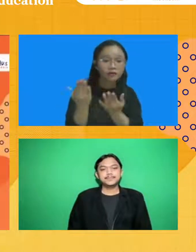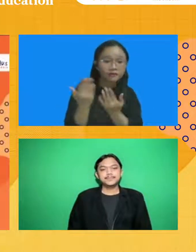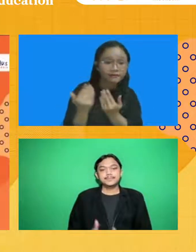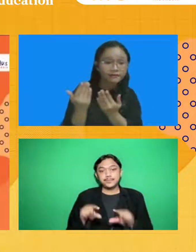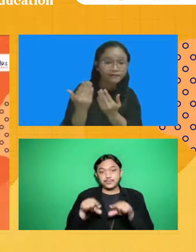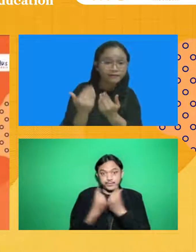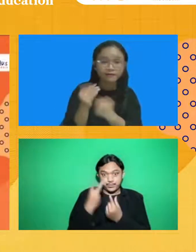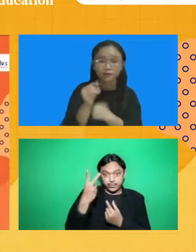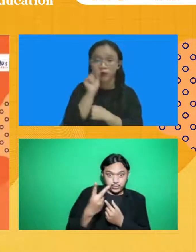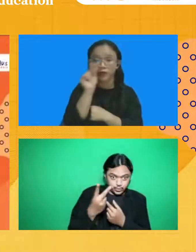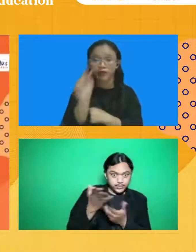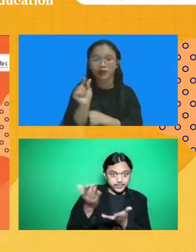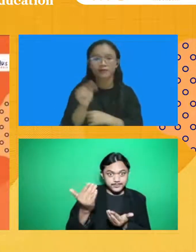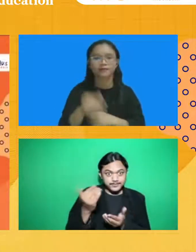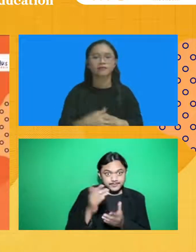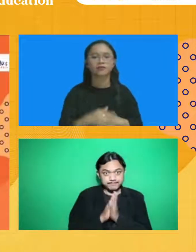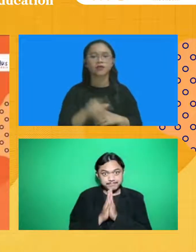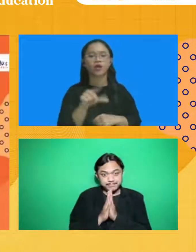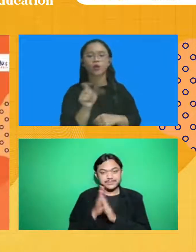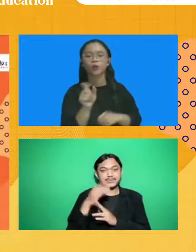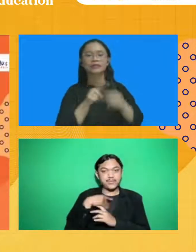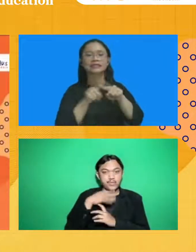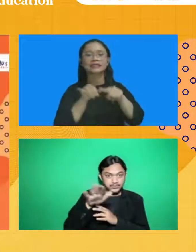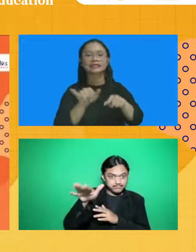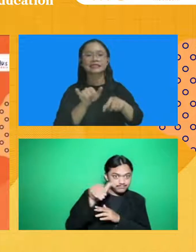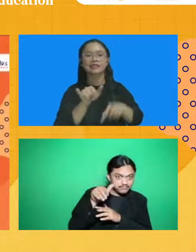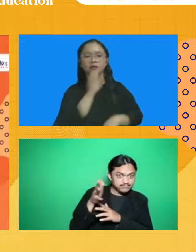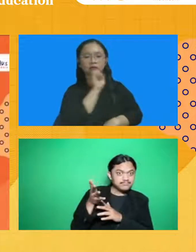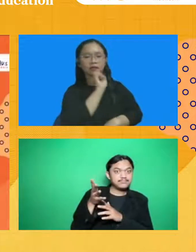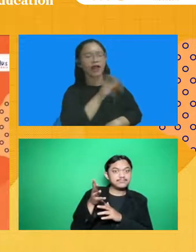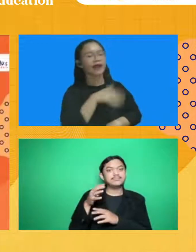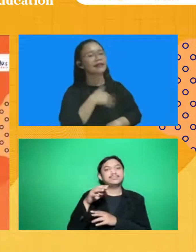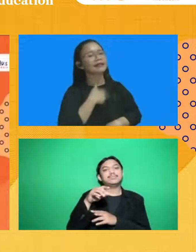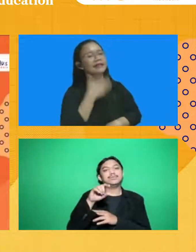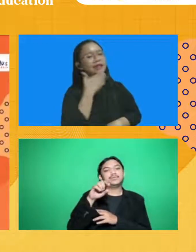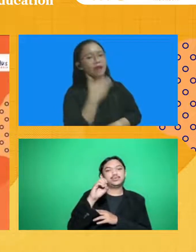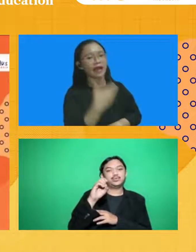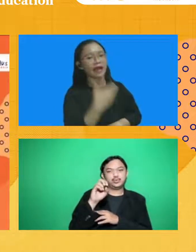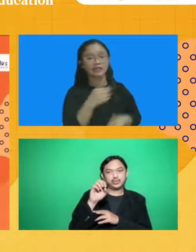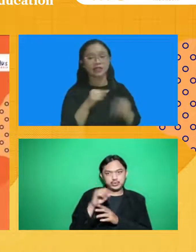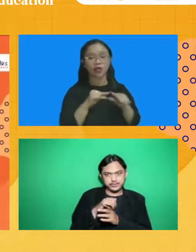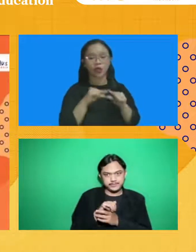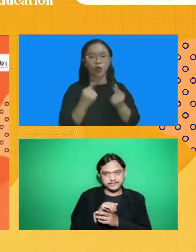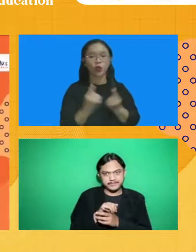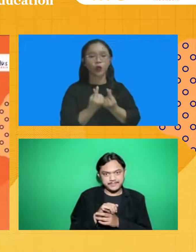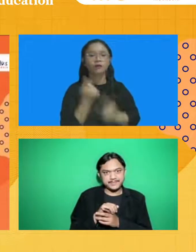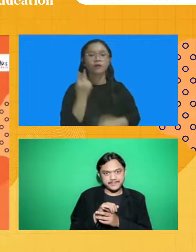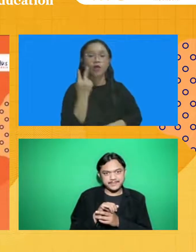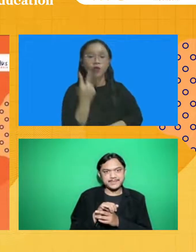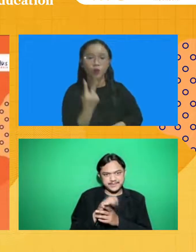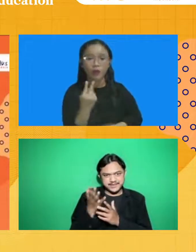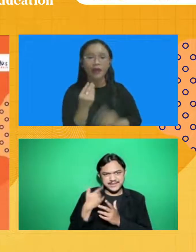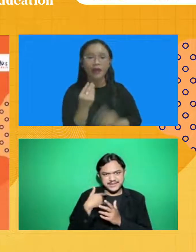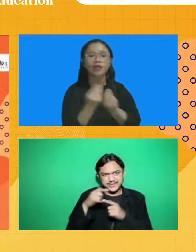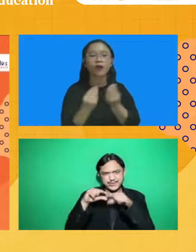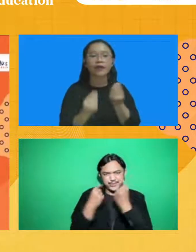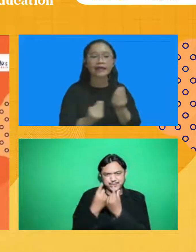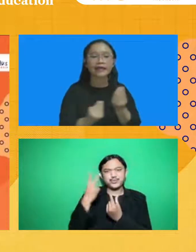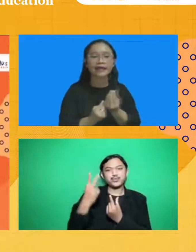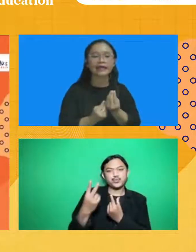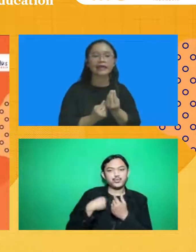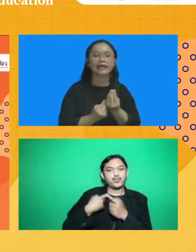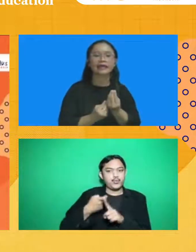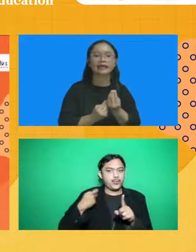Okay, thank you very much. So the second group, there will be Clara Stitch that